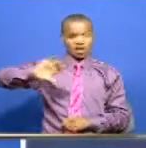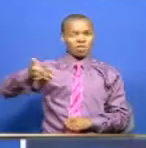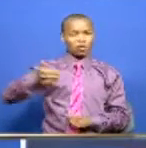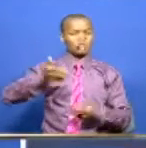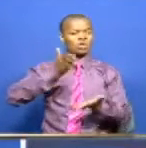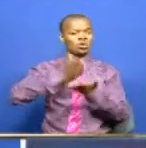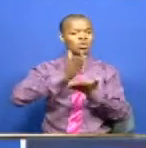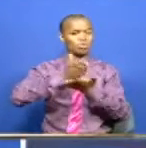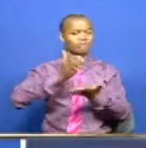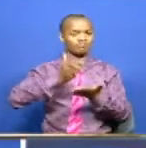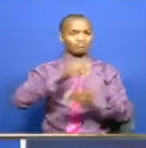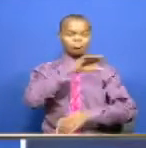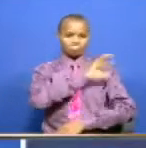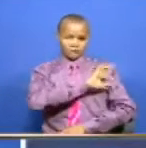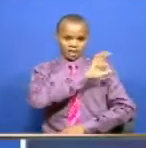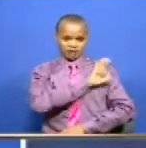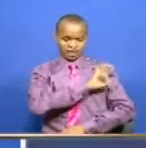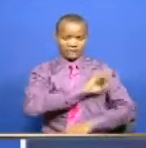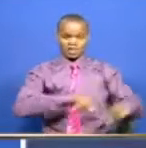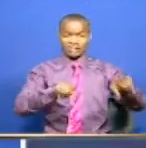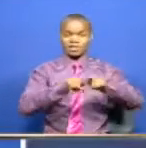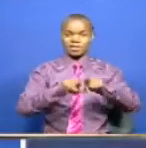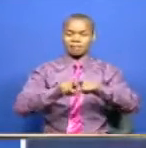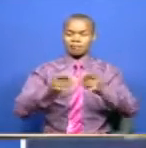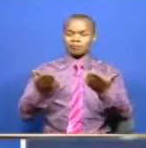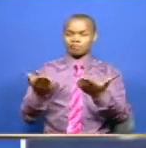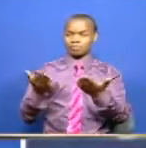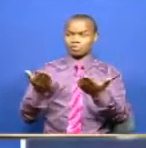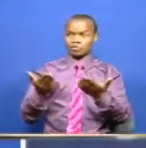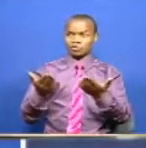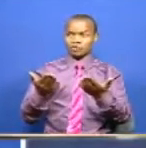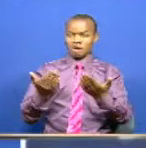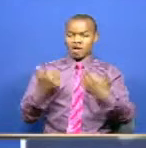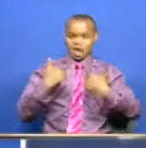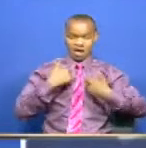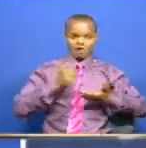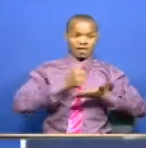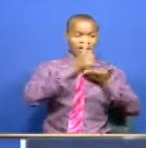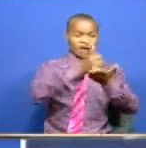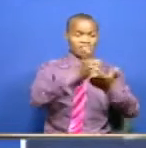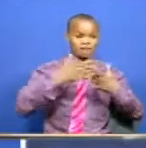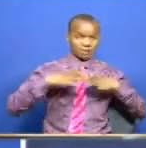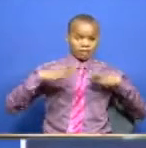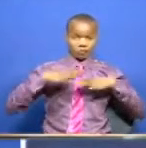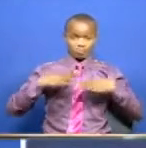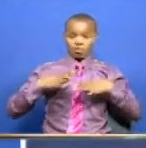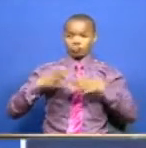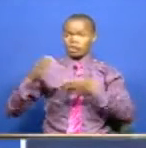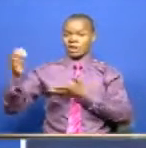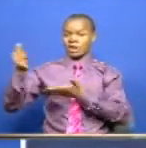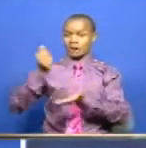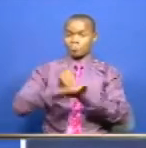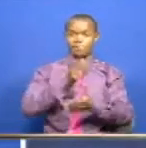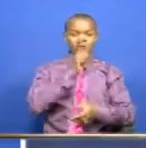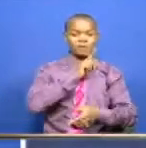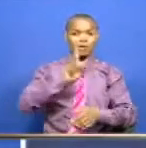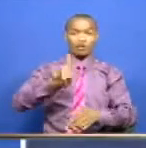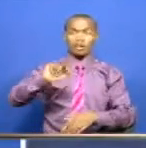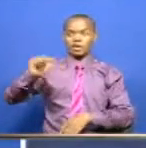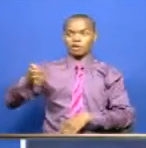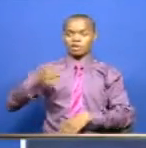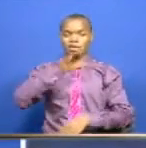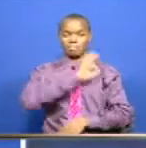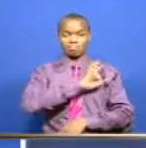with approvals. And of course, we've also, for lack of a better word, tumerudisha mkono through employment. We have over 1,000 people who have